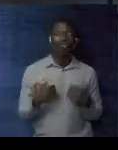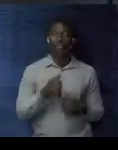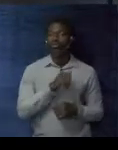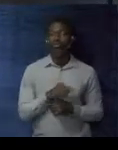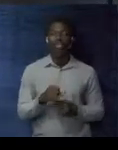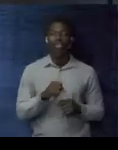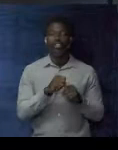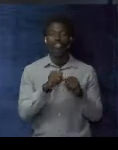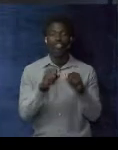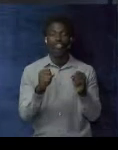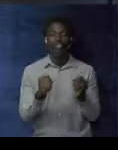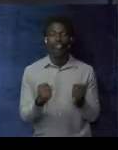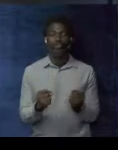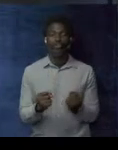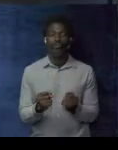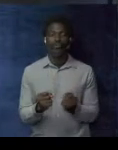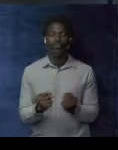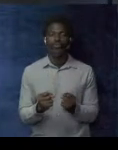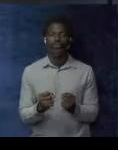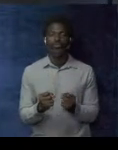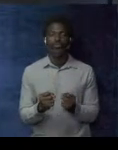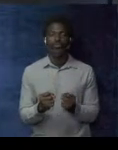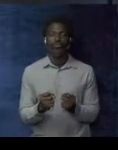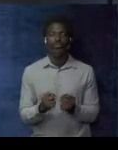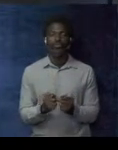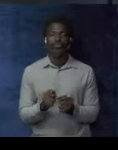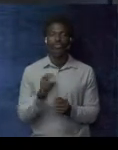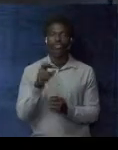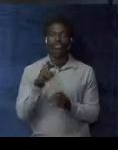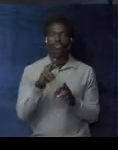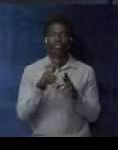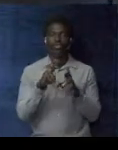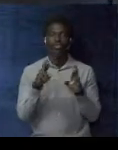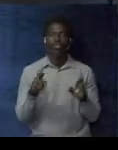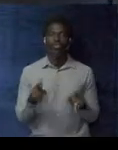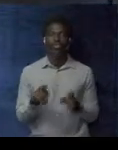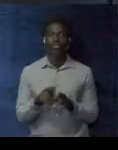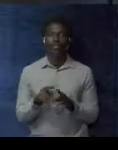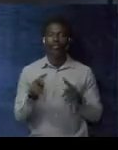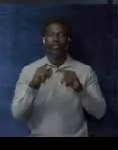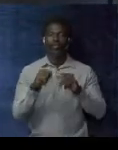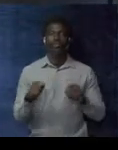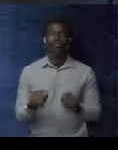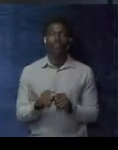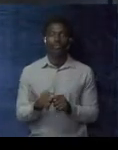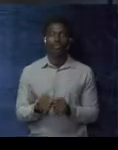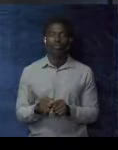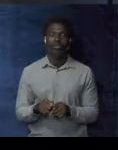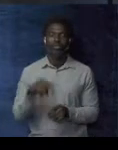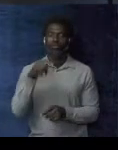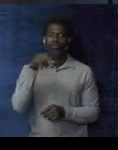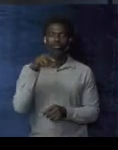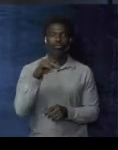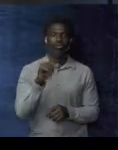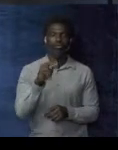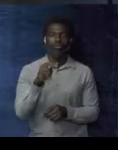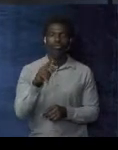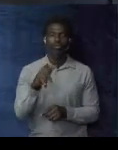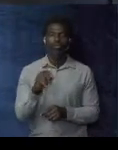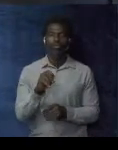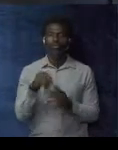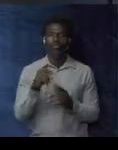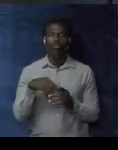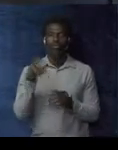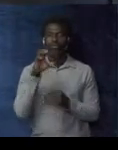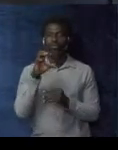shape. Which one is it? Rectangles, triangles, quadrangles,